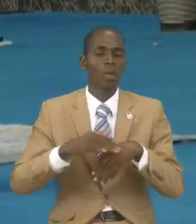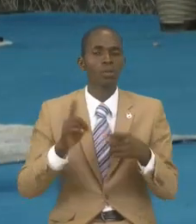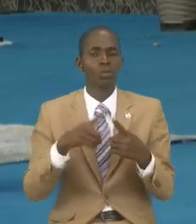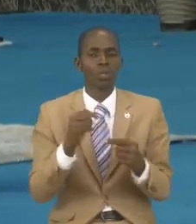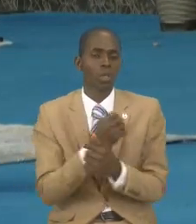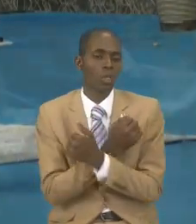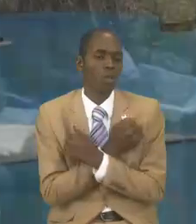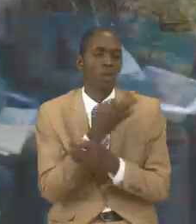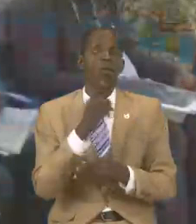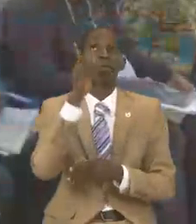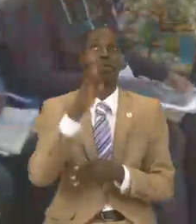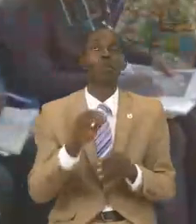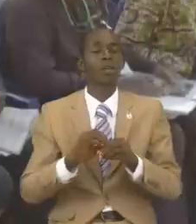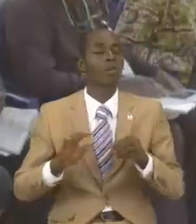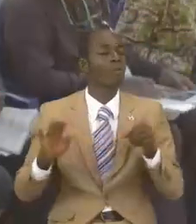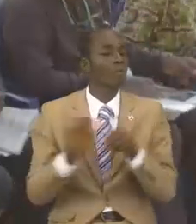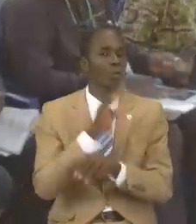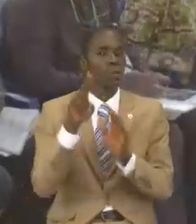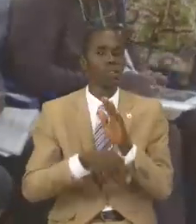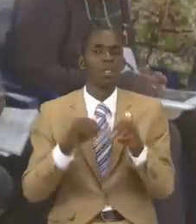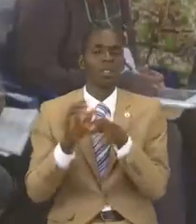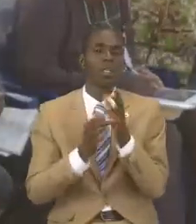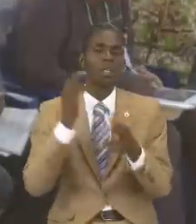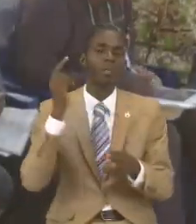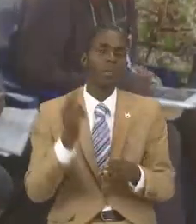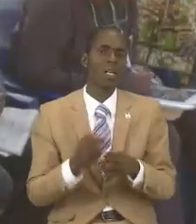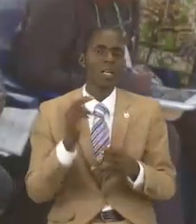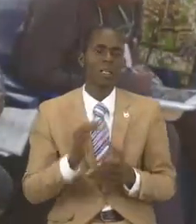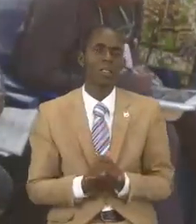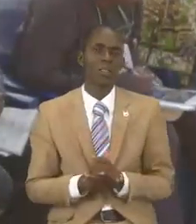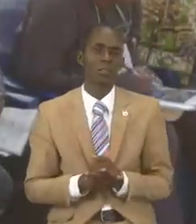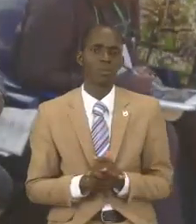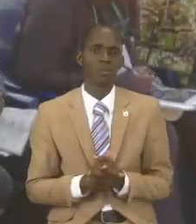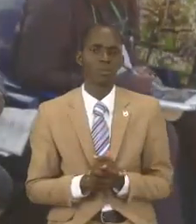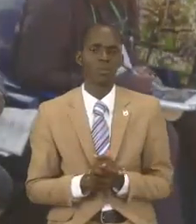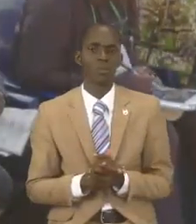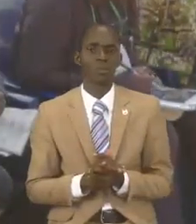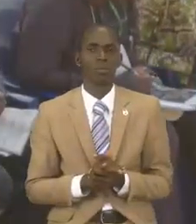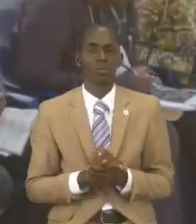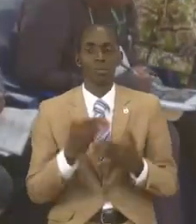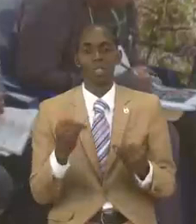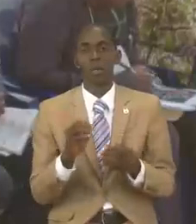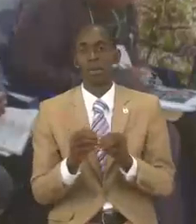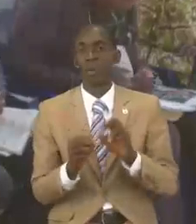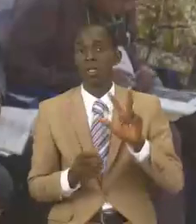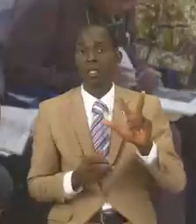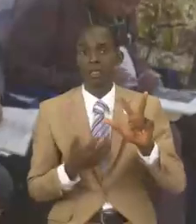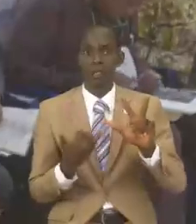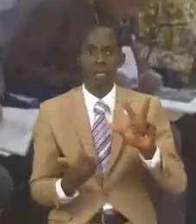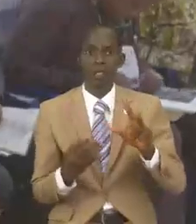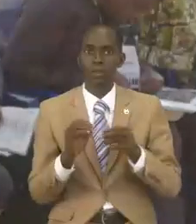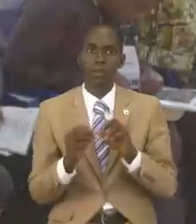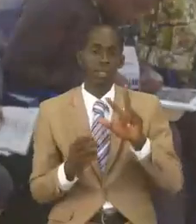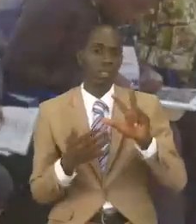in fullness in Jesus' name. Amen. Let's look at number three here. Number